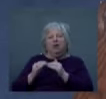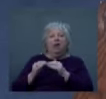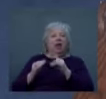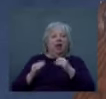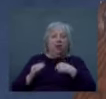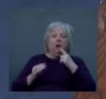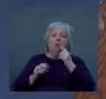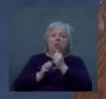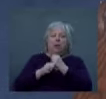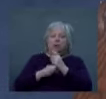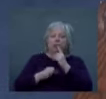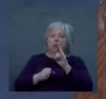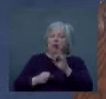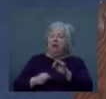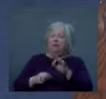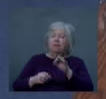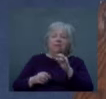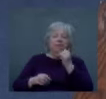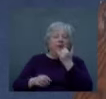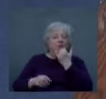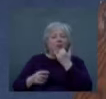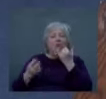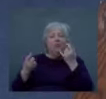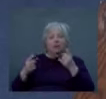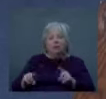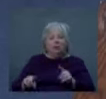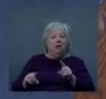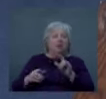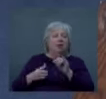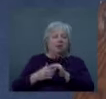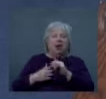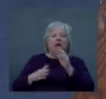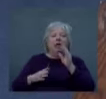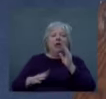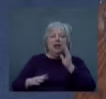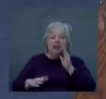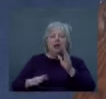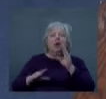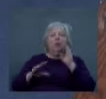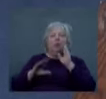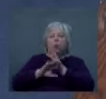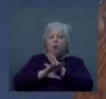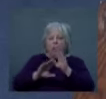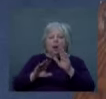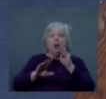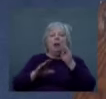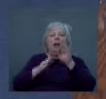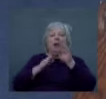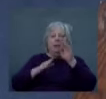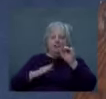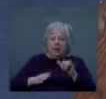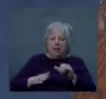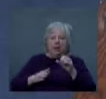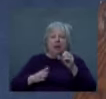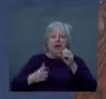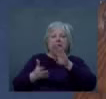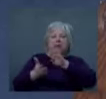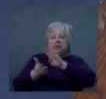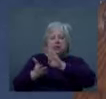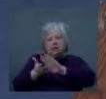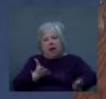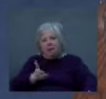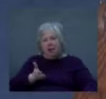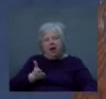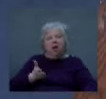if injustice is arrived, it will be stamped out, Scott.